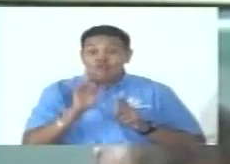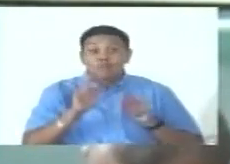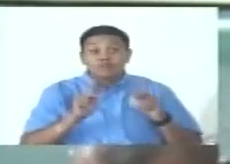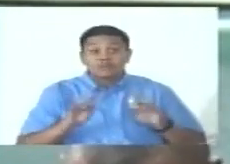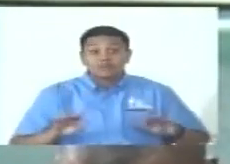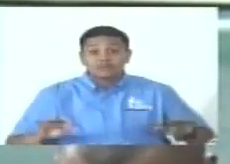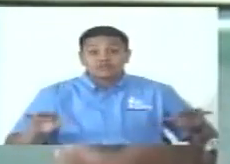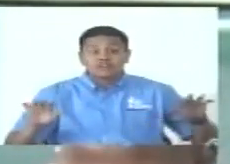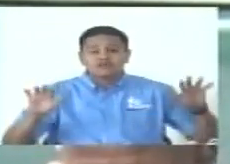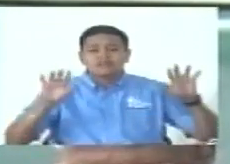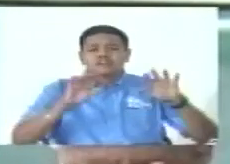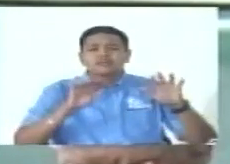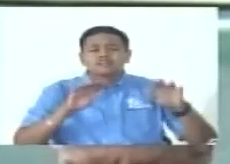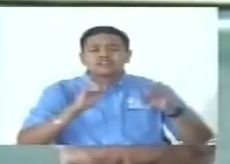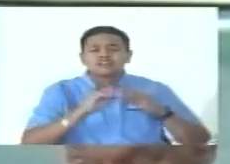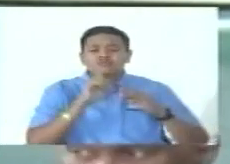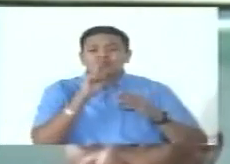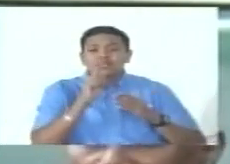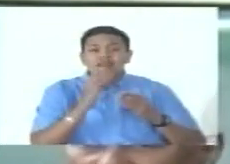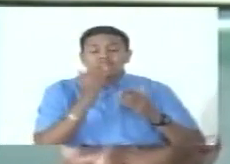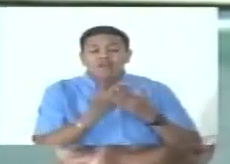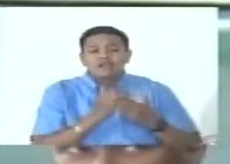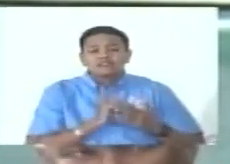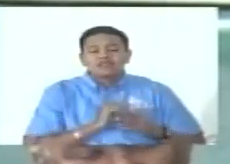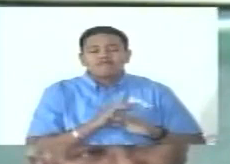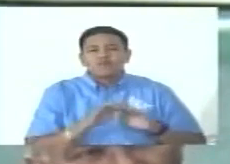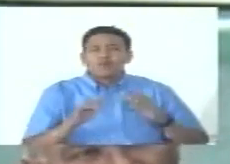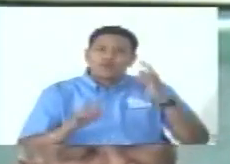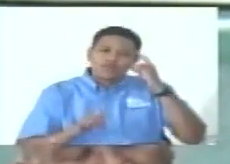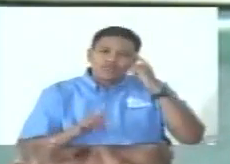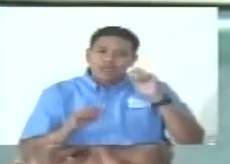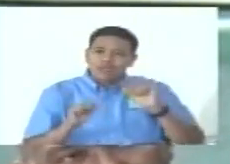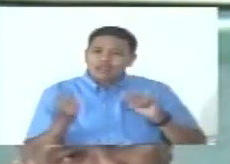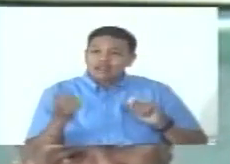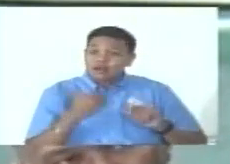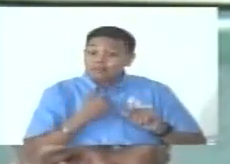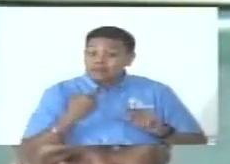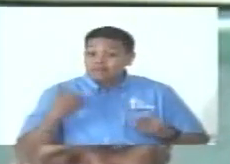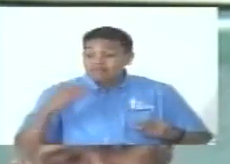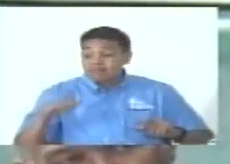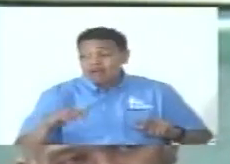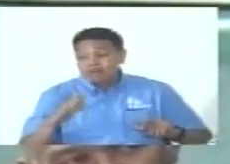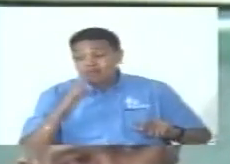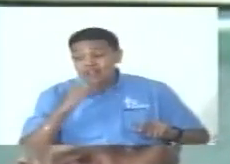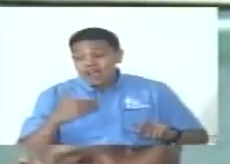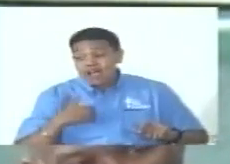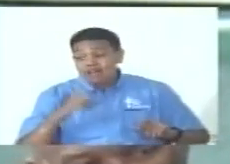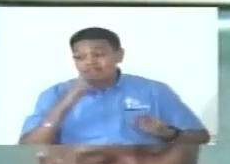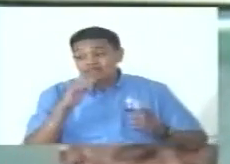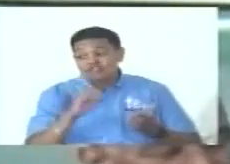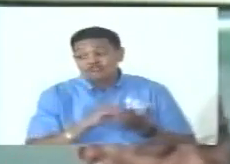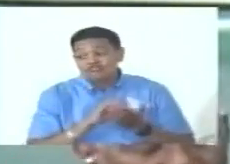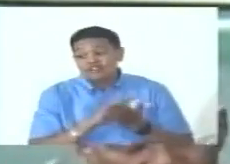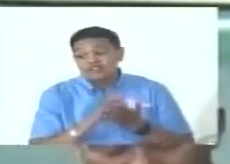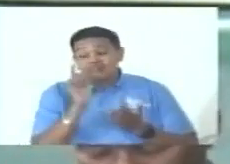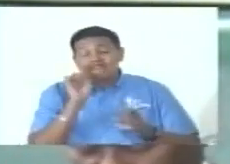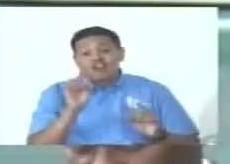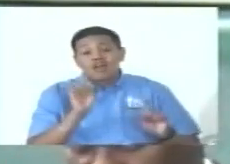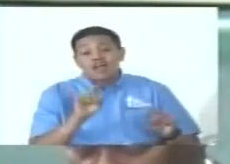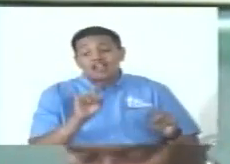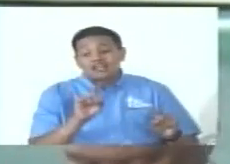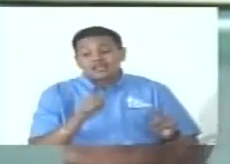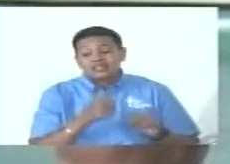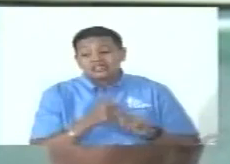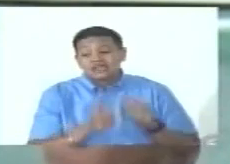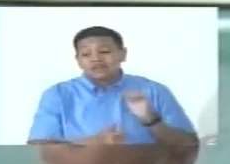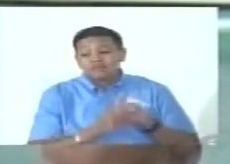constituents. In fact, I don't think any other member of parliament has the record for attending